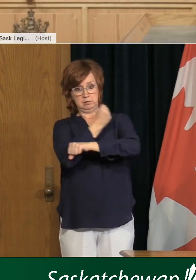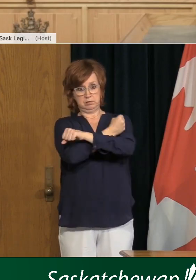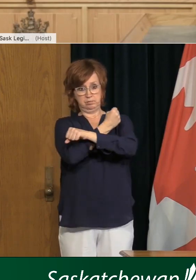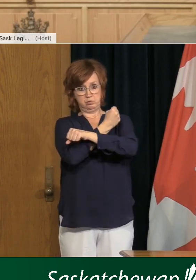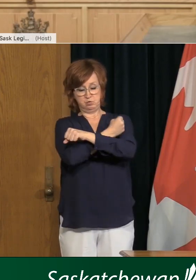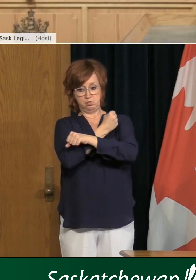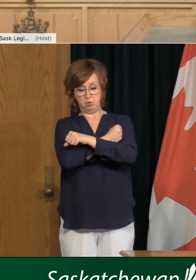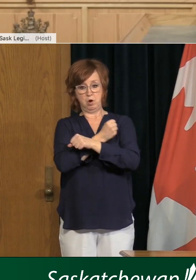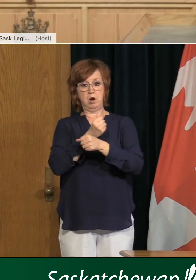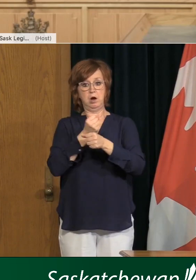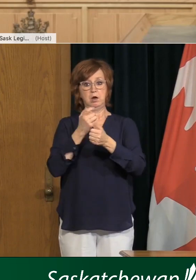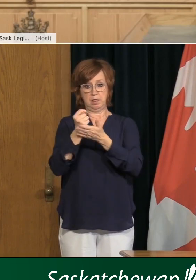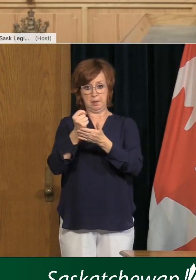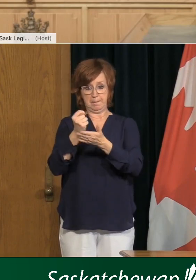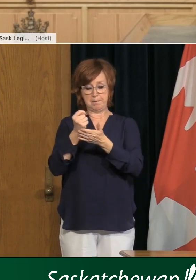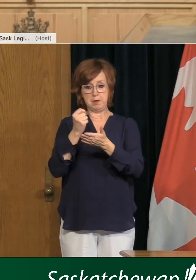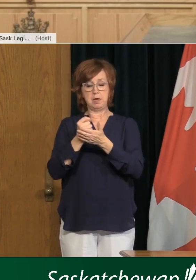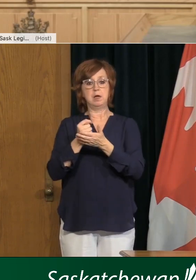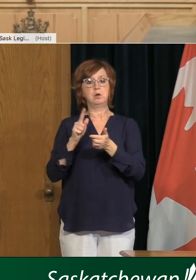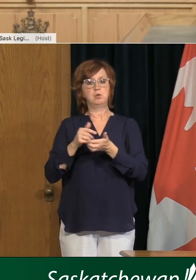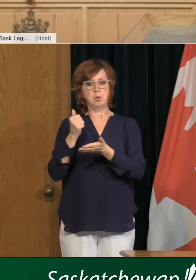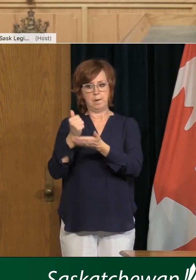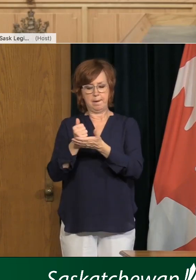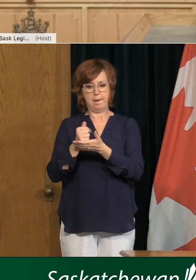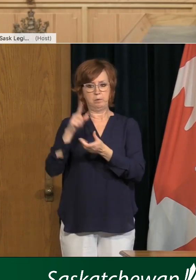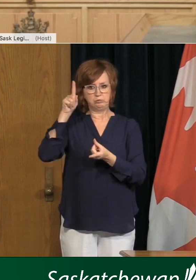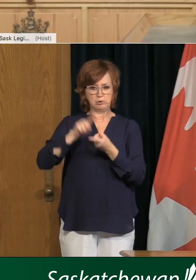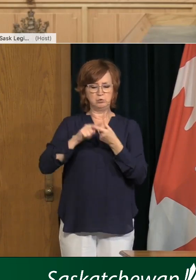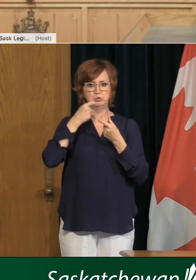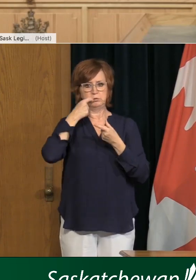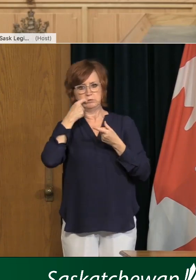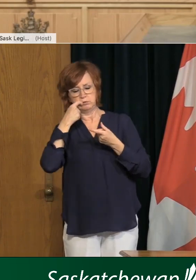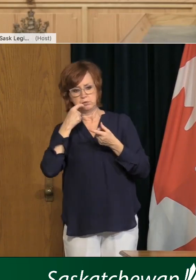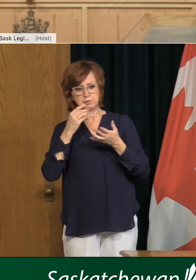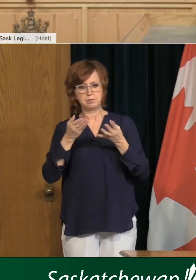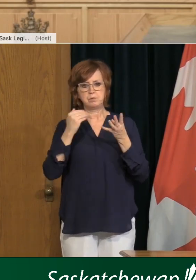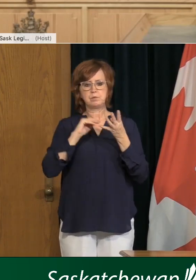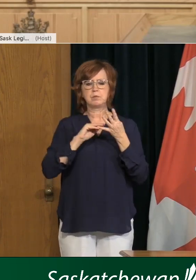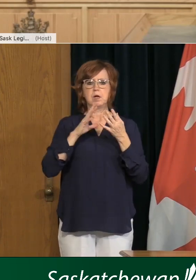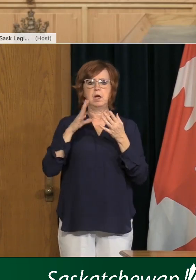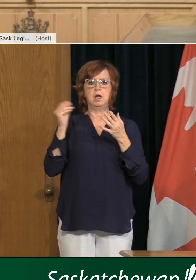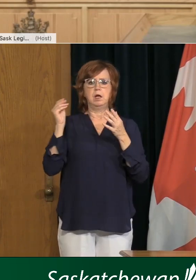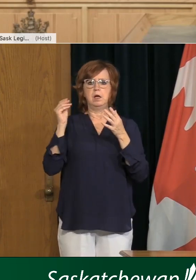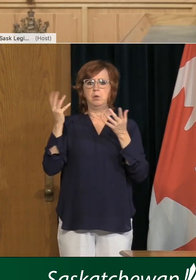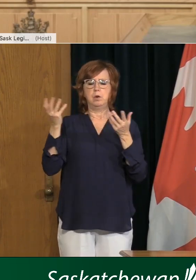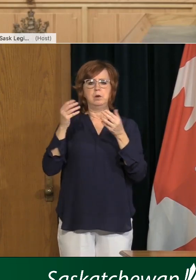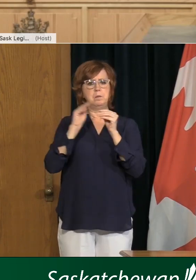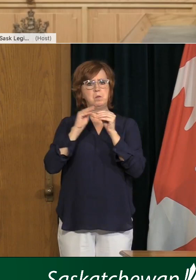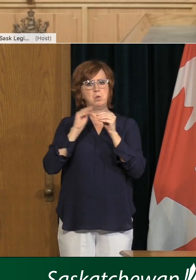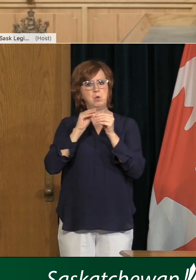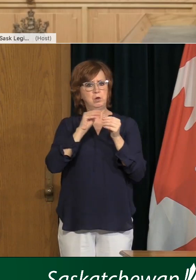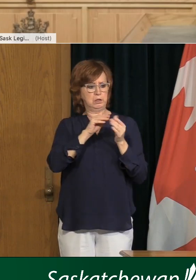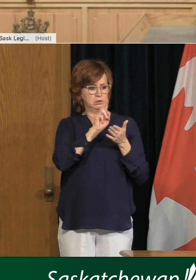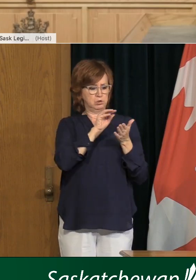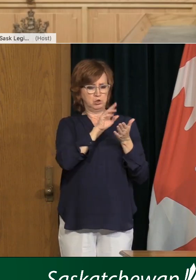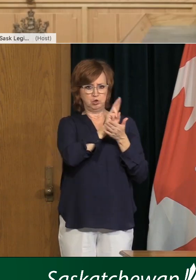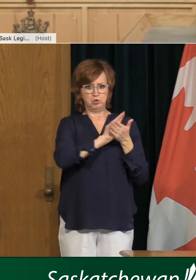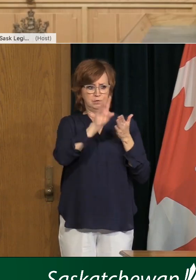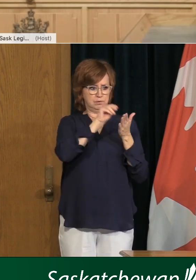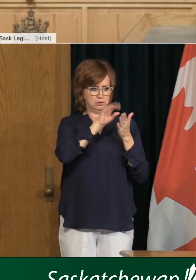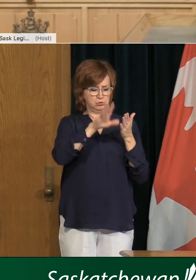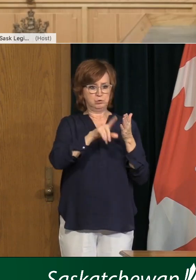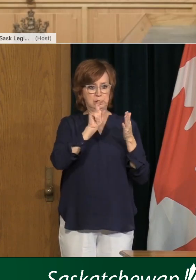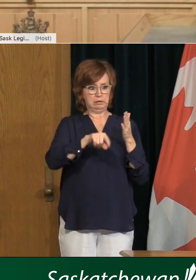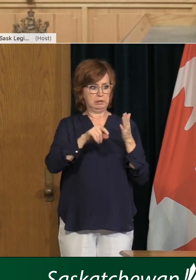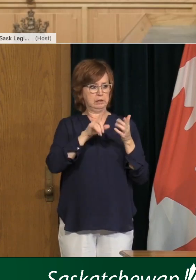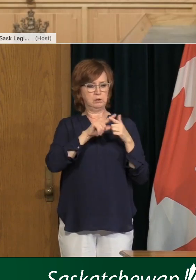well as a further progression of learner placements and specialized services for people with